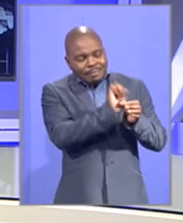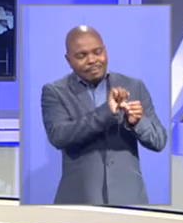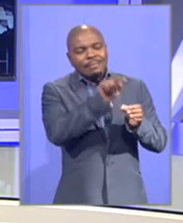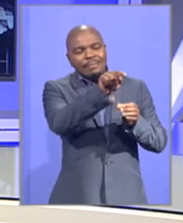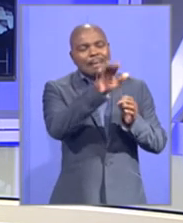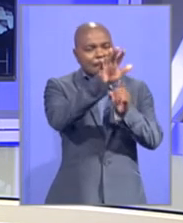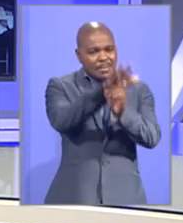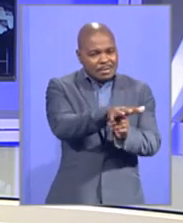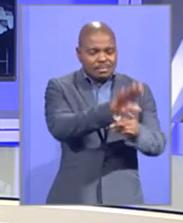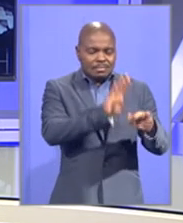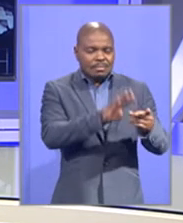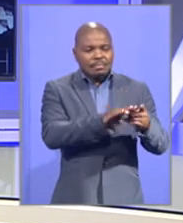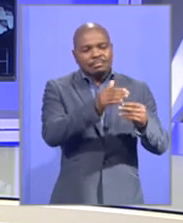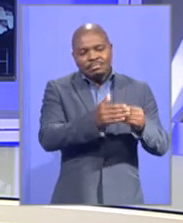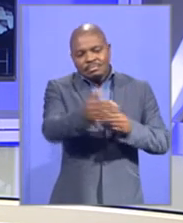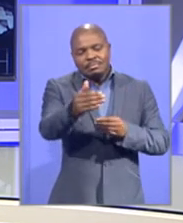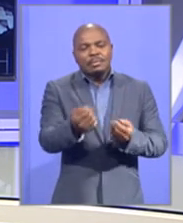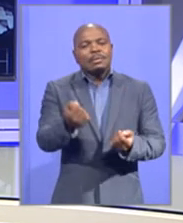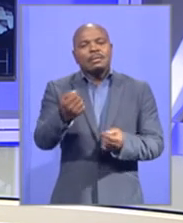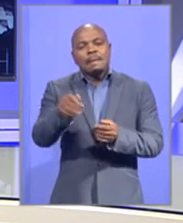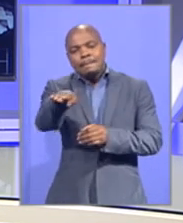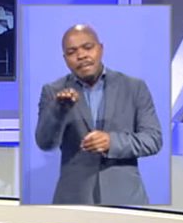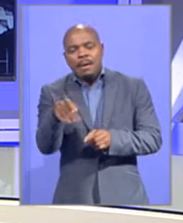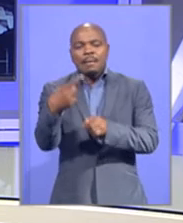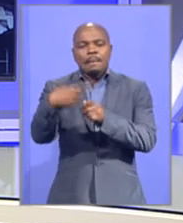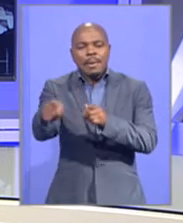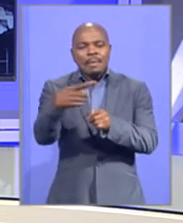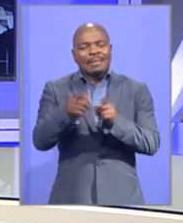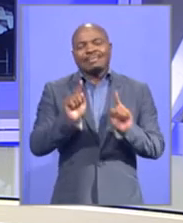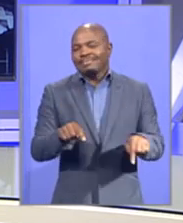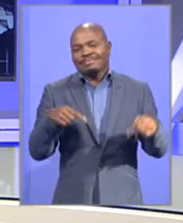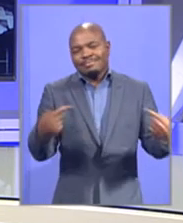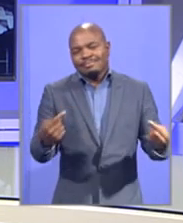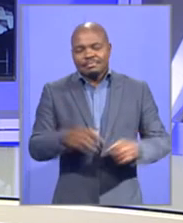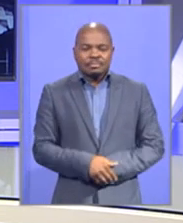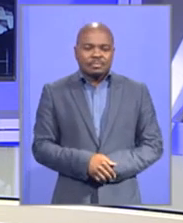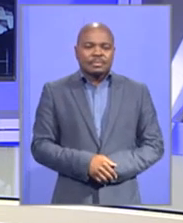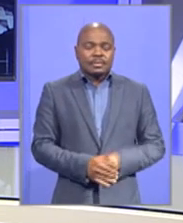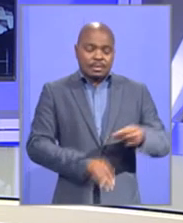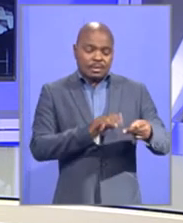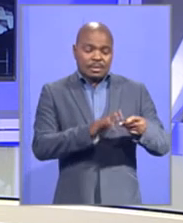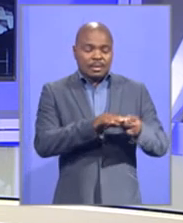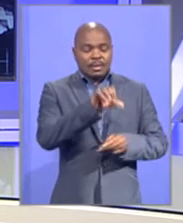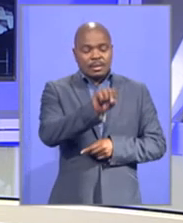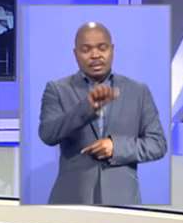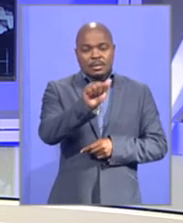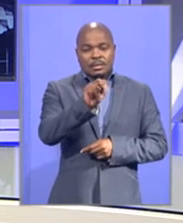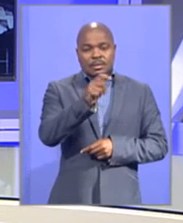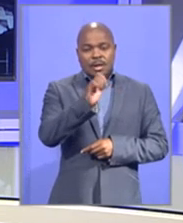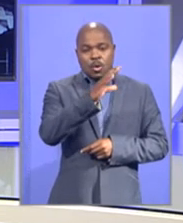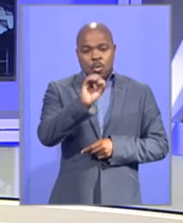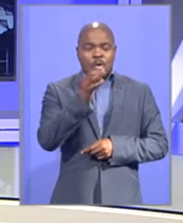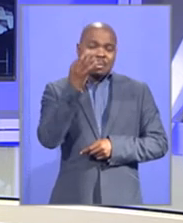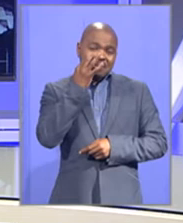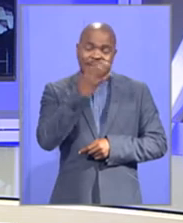yona mme ba tlile go retelelwa ke go duelela dijanaga tsa bona kgwedi le kgwedi. Le fa go ntse jalo, mokgatlho wa Santaco wa re o tshwenngwa ke tuelo